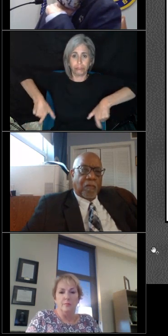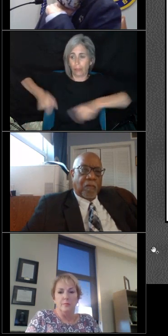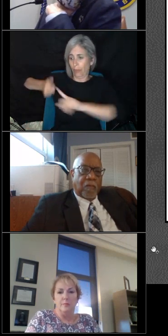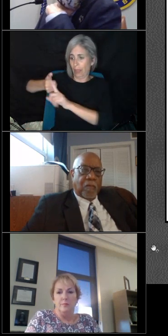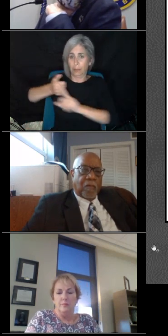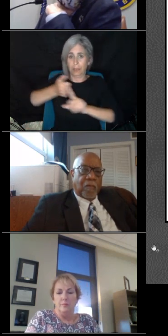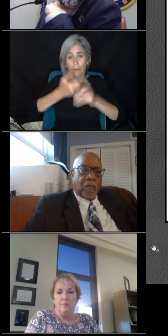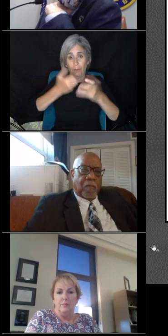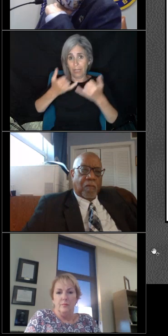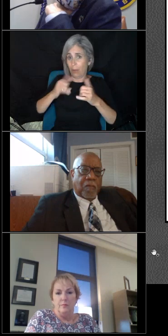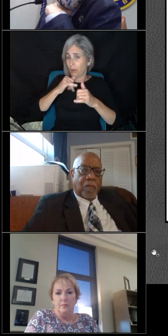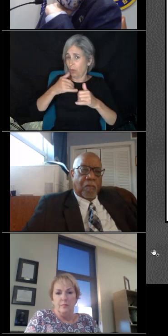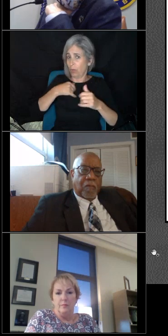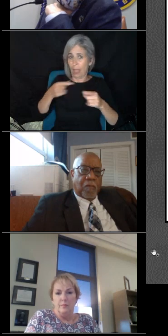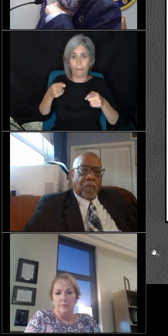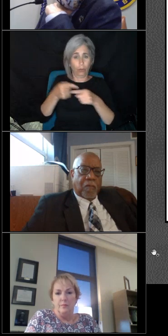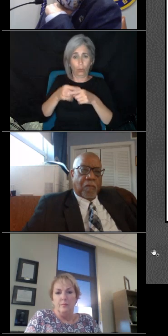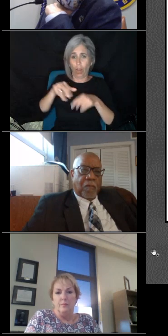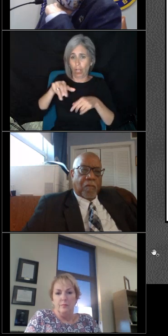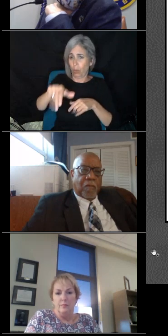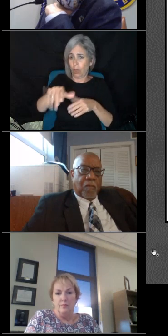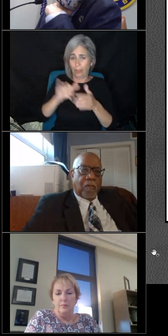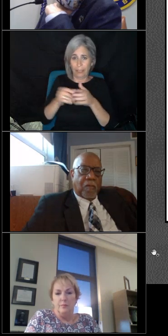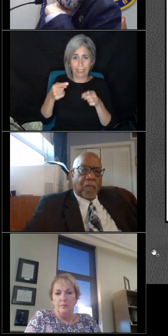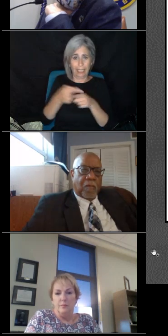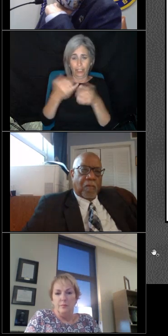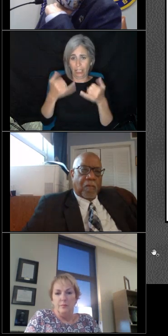no crosswalks at this intersection.